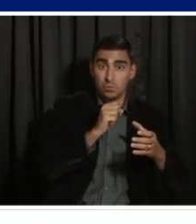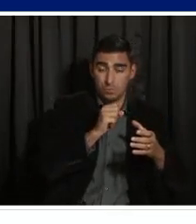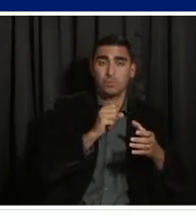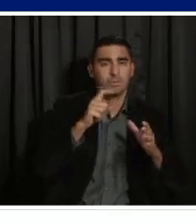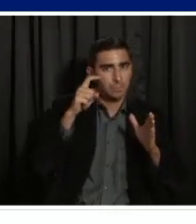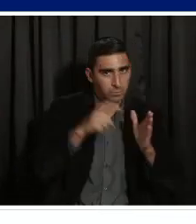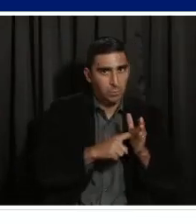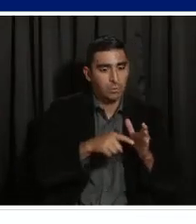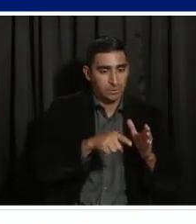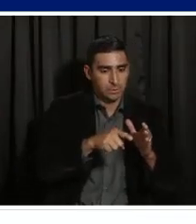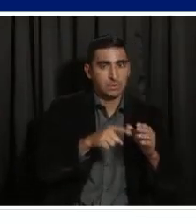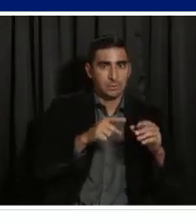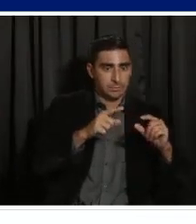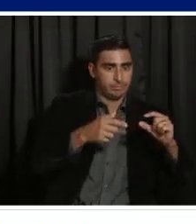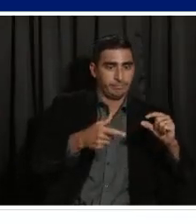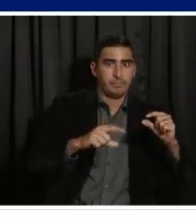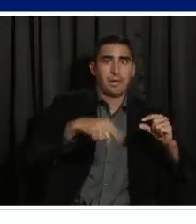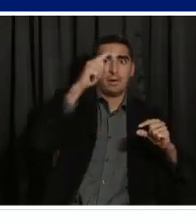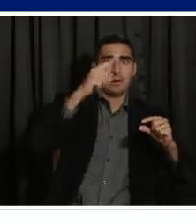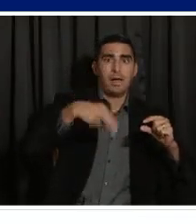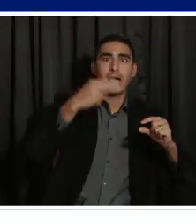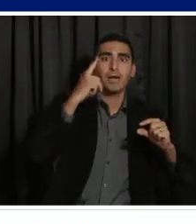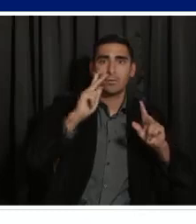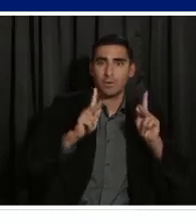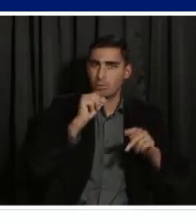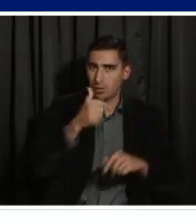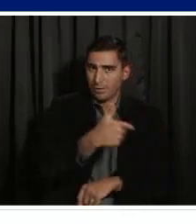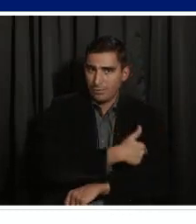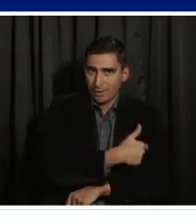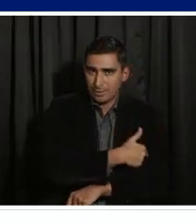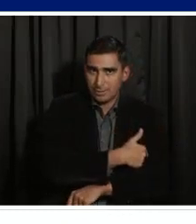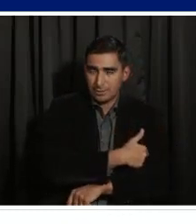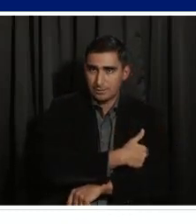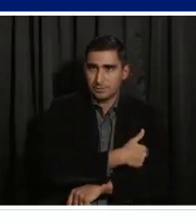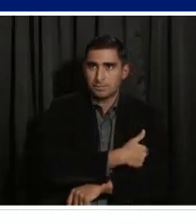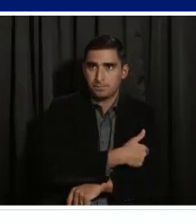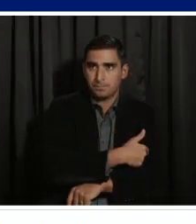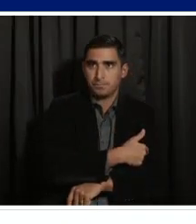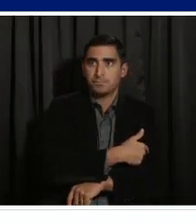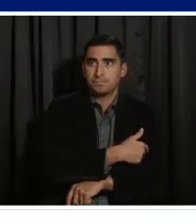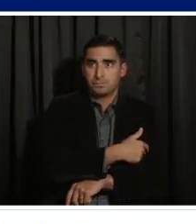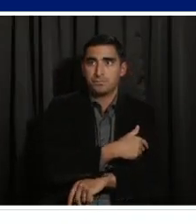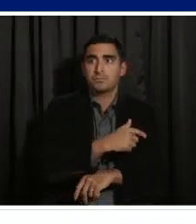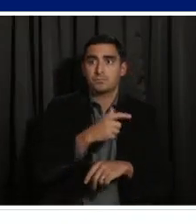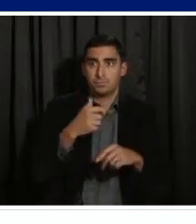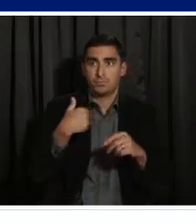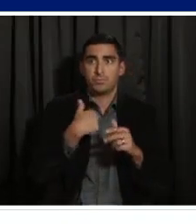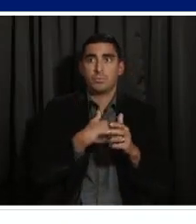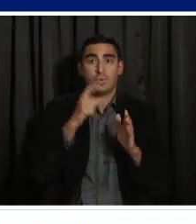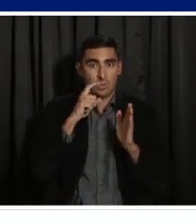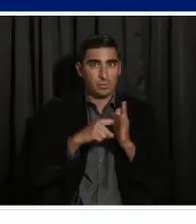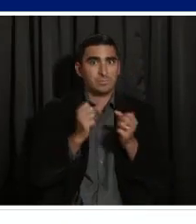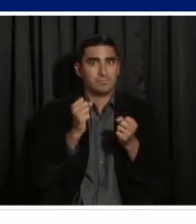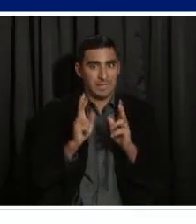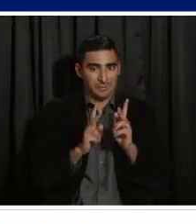significant protection that we're seeing from vaccination in individuals that we're seeing among individuals that are at risk of